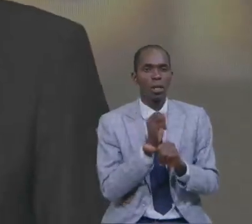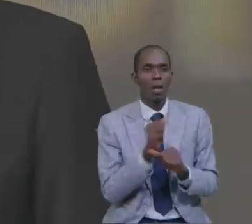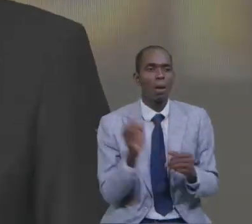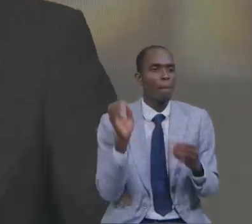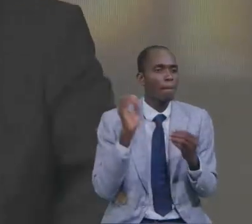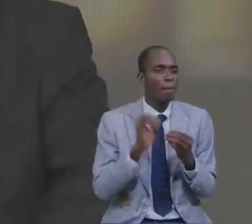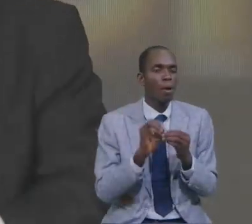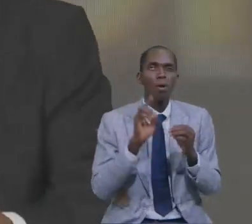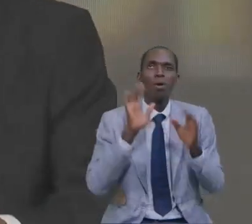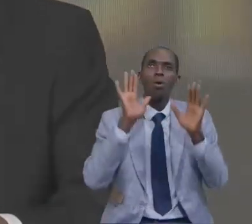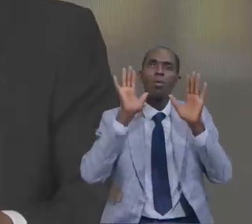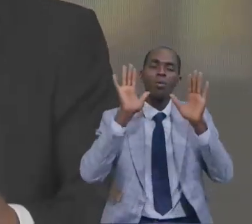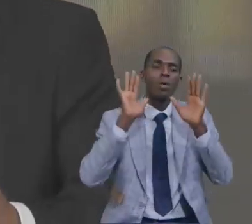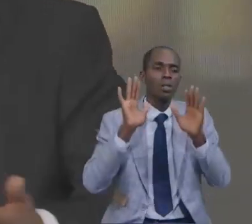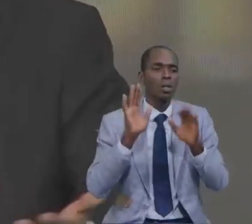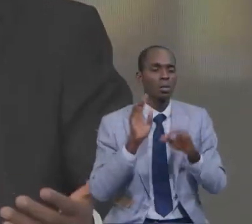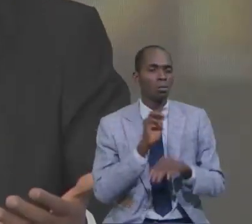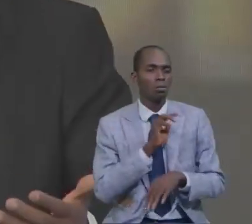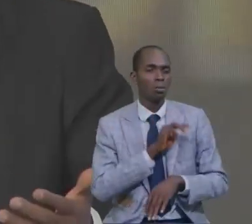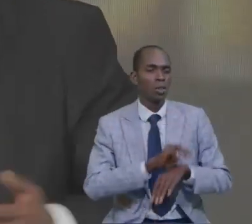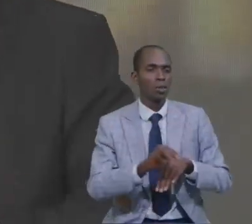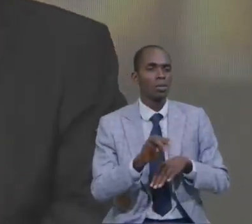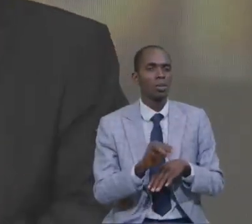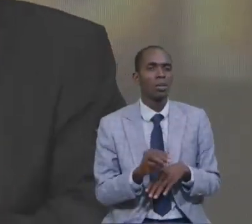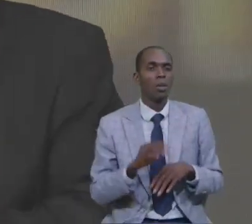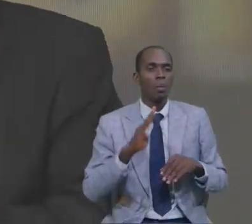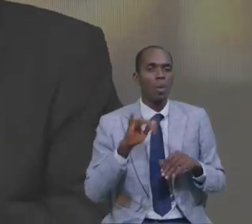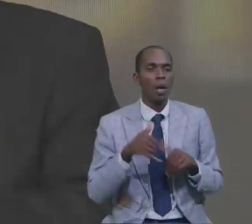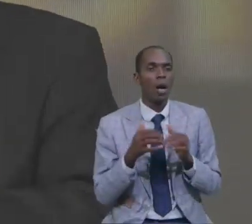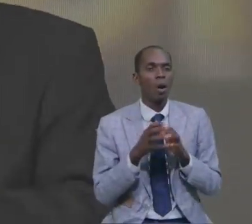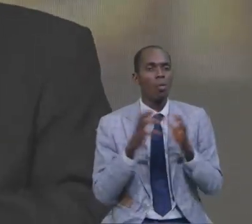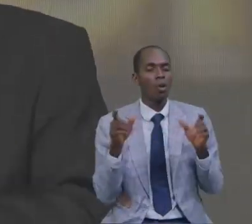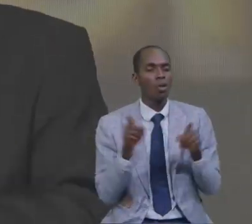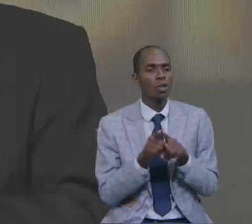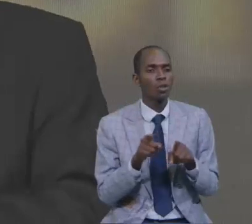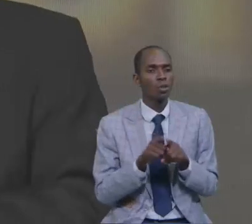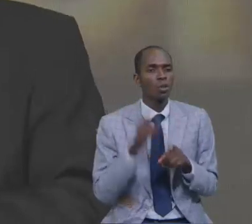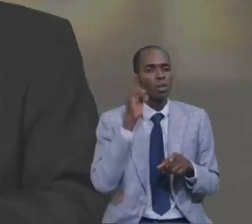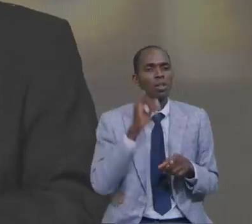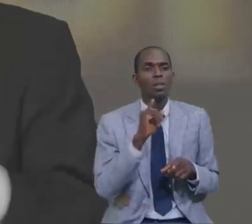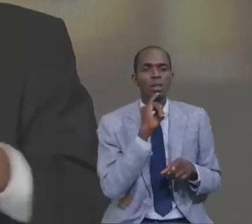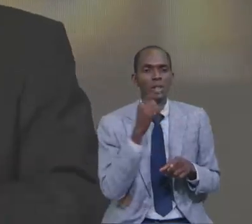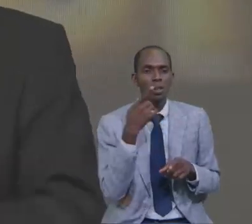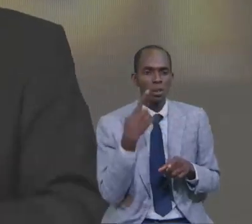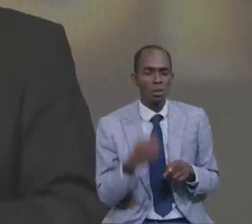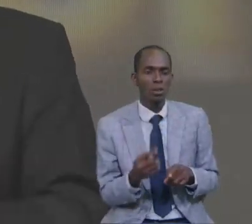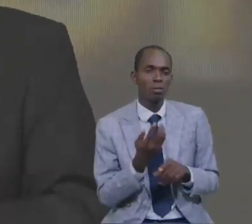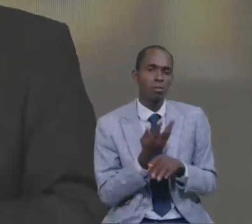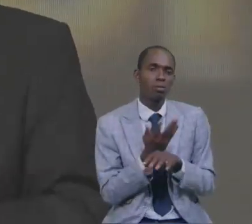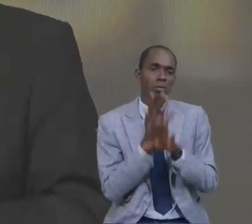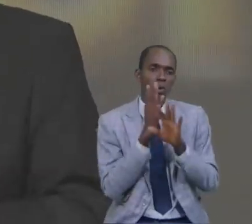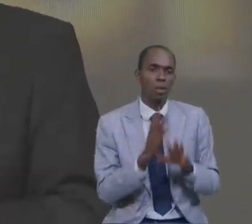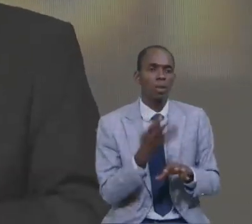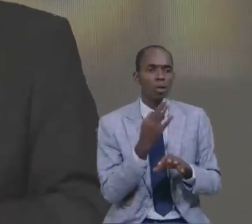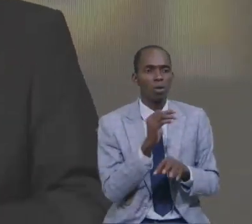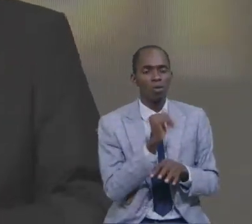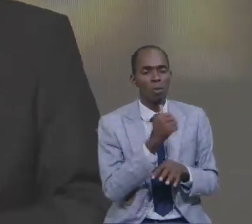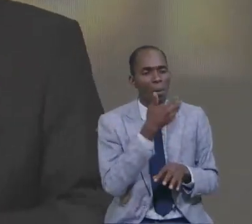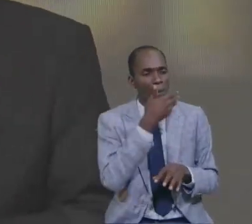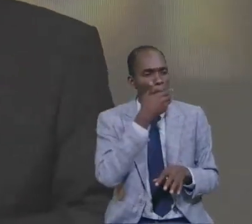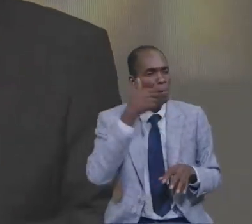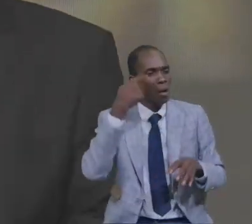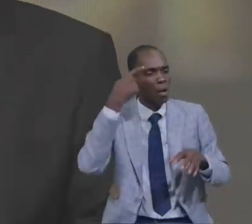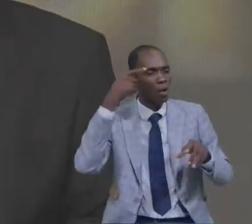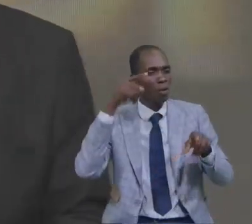covenant, which was established upon better promises. Look at verse 8.